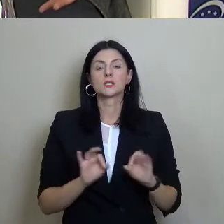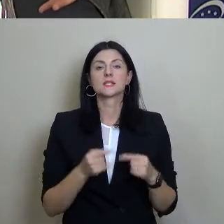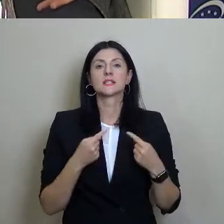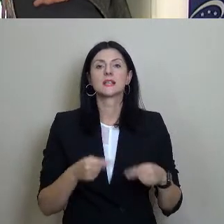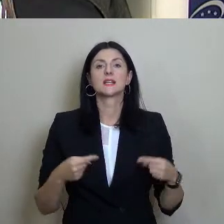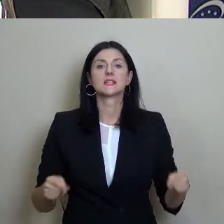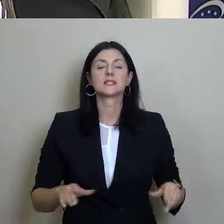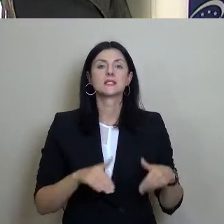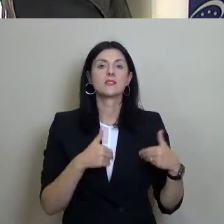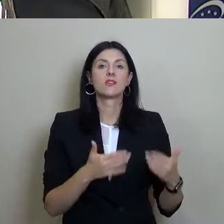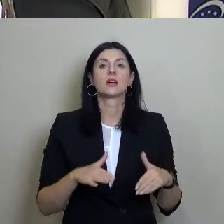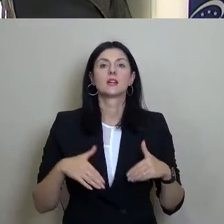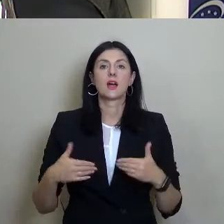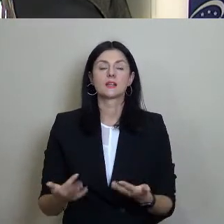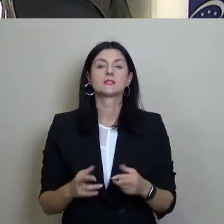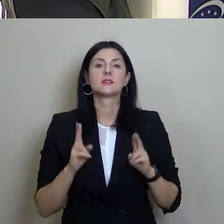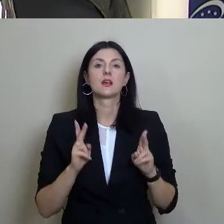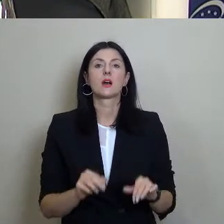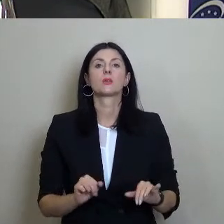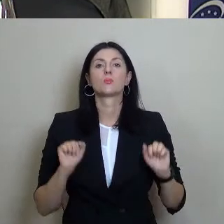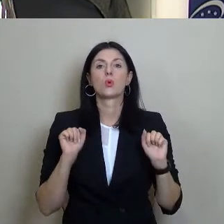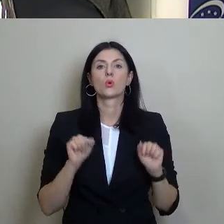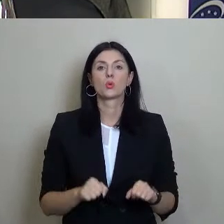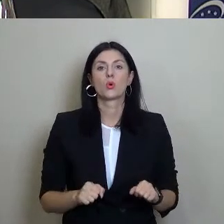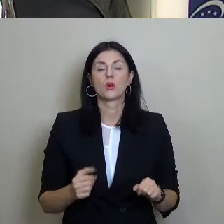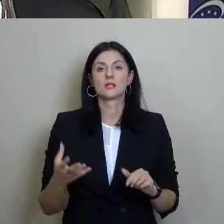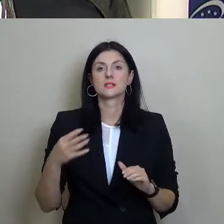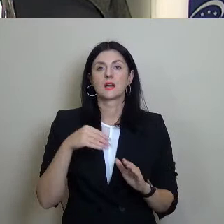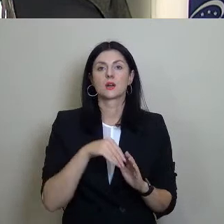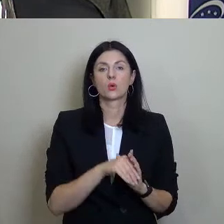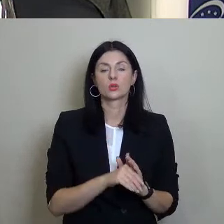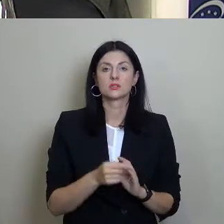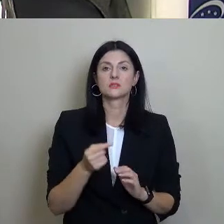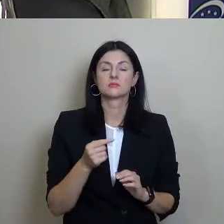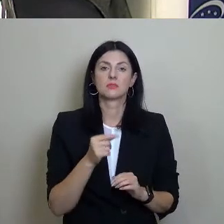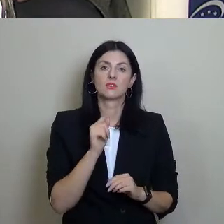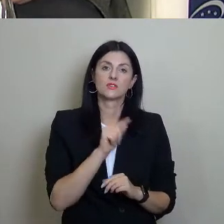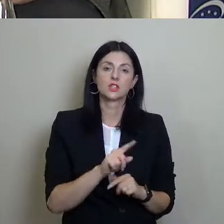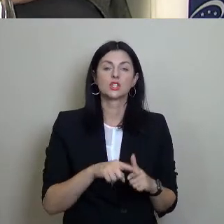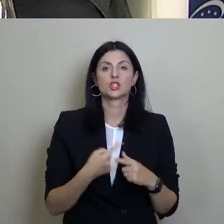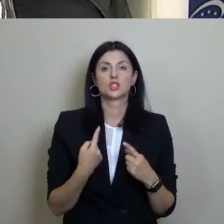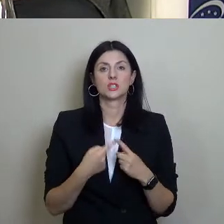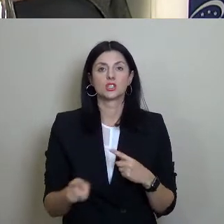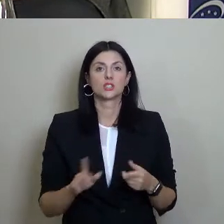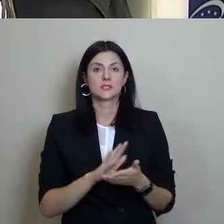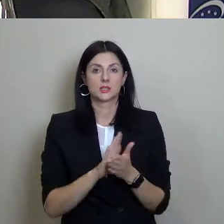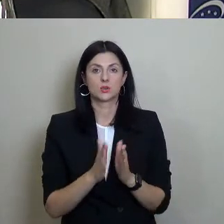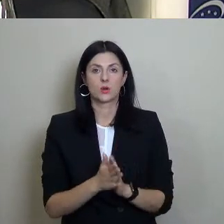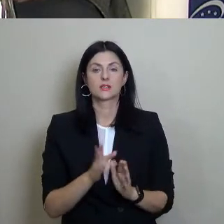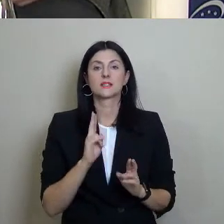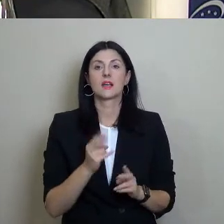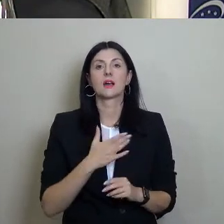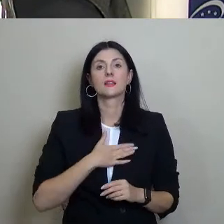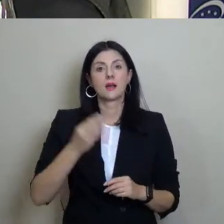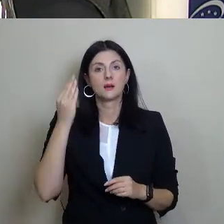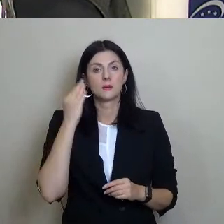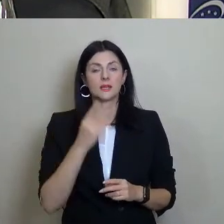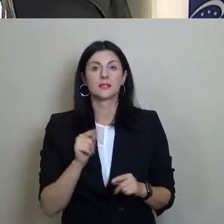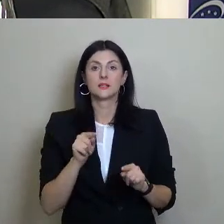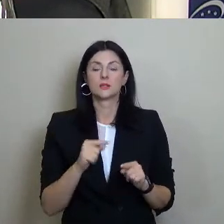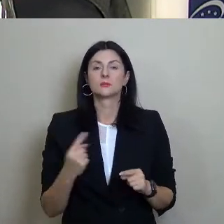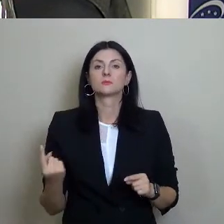specify some of the provisions and explain different options, how the vote can be counted in this or the other situation. From